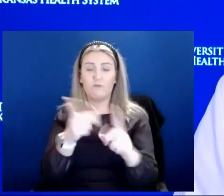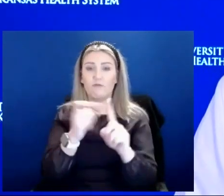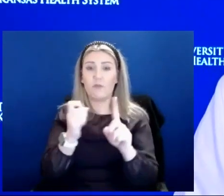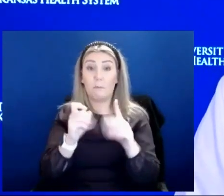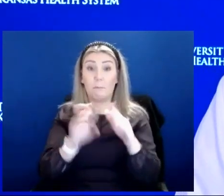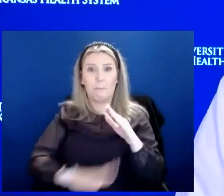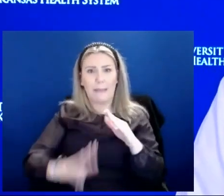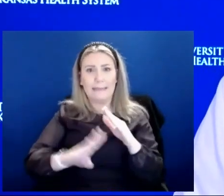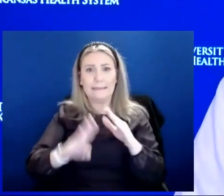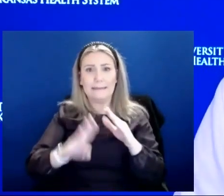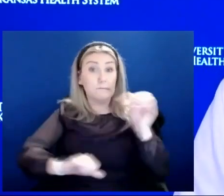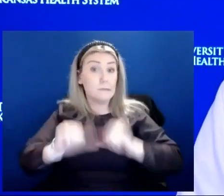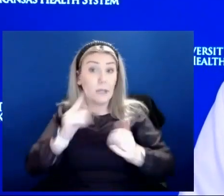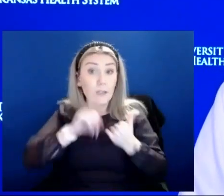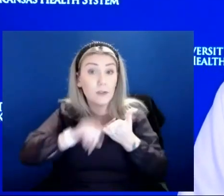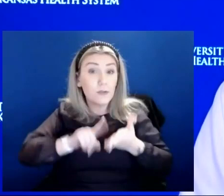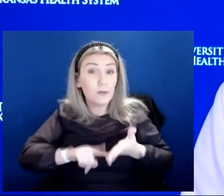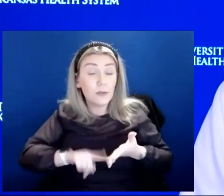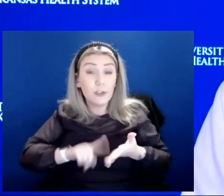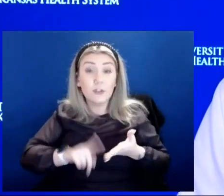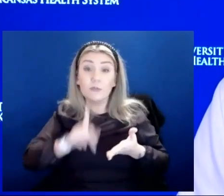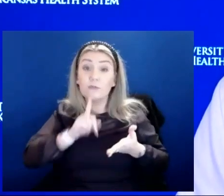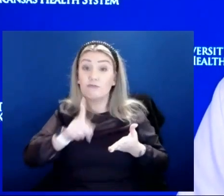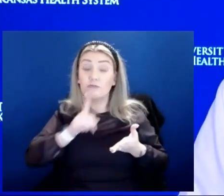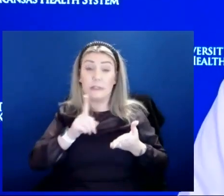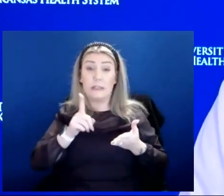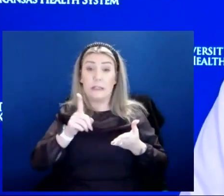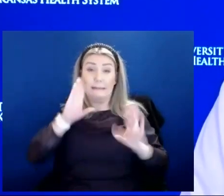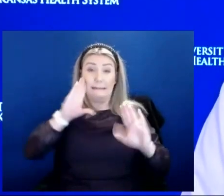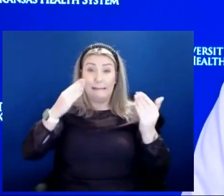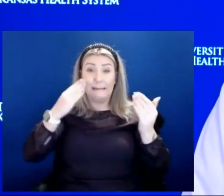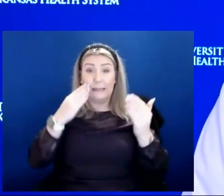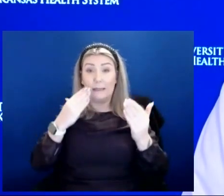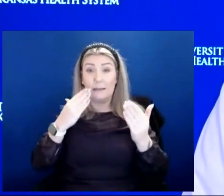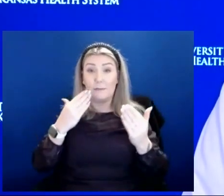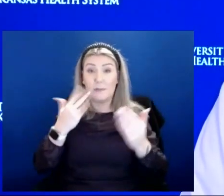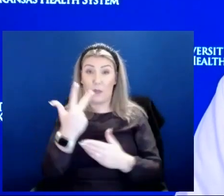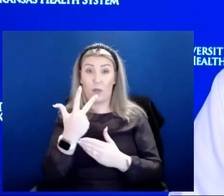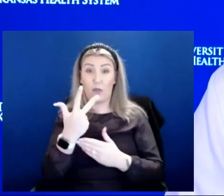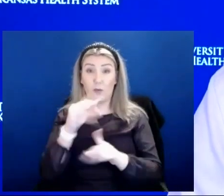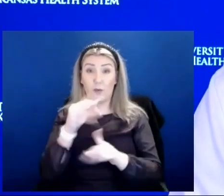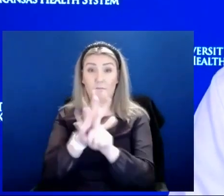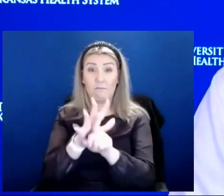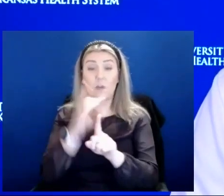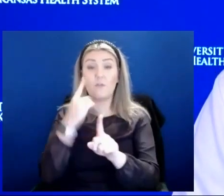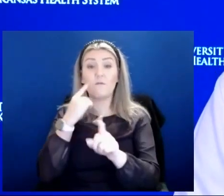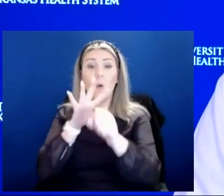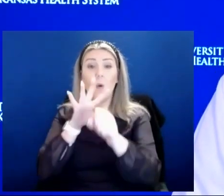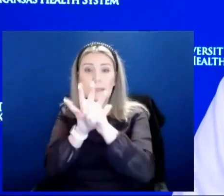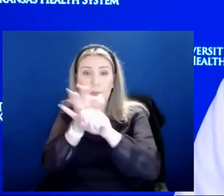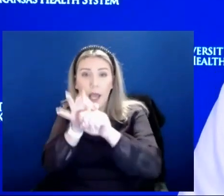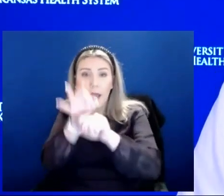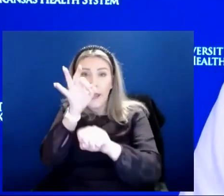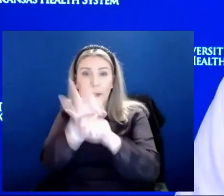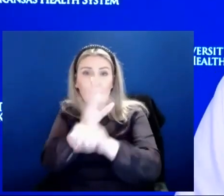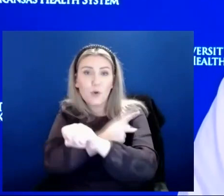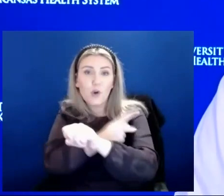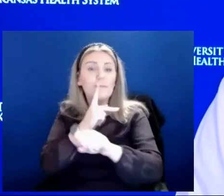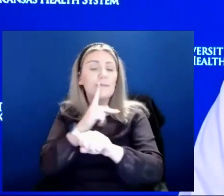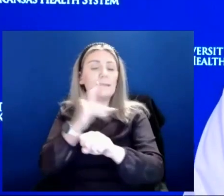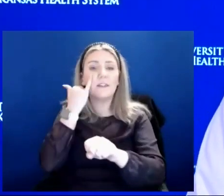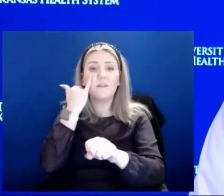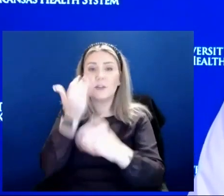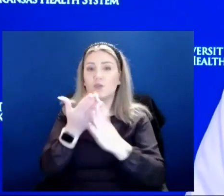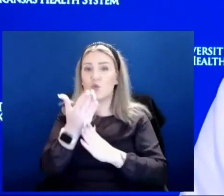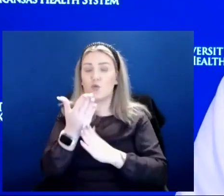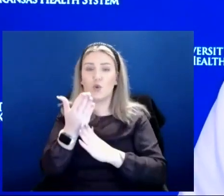research, really, that it seems to be those 3 exposures to spike protein, whether through the vaccination and or vaccination